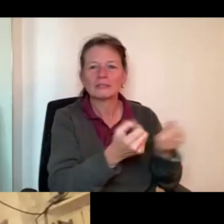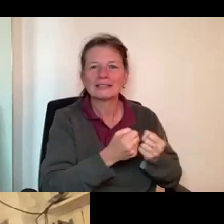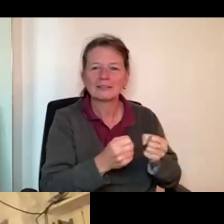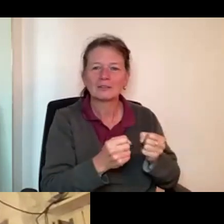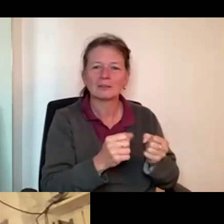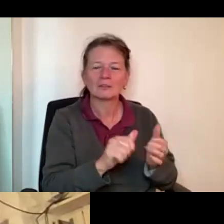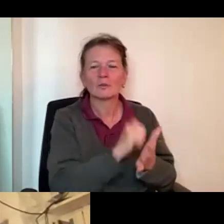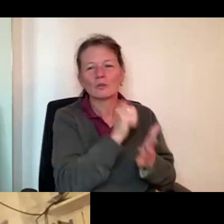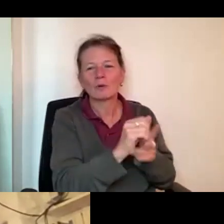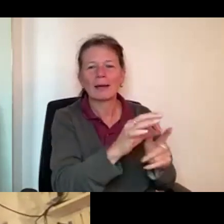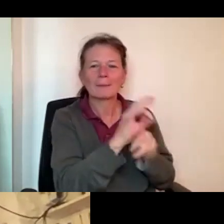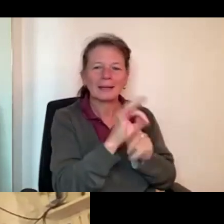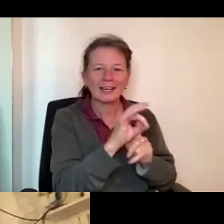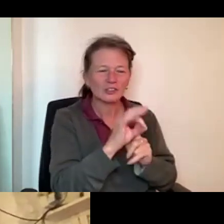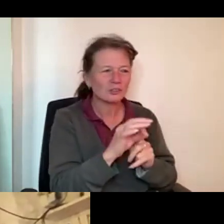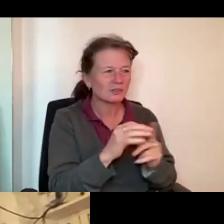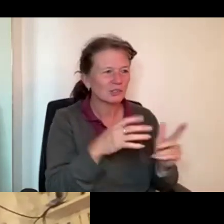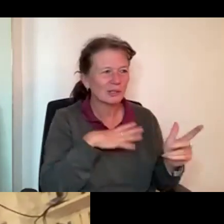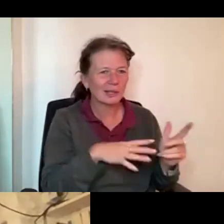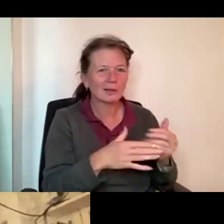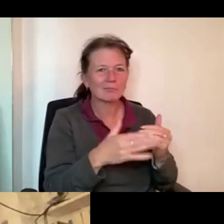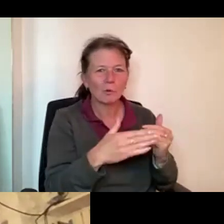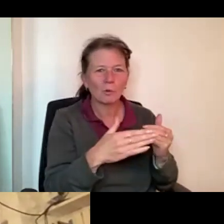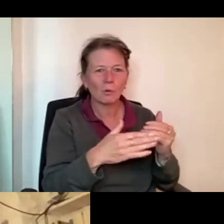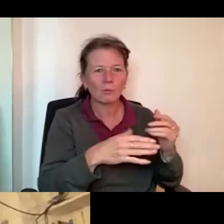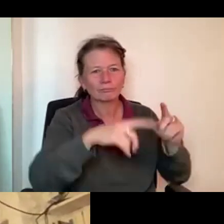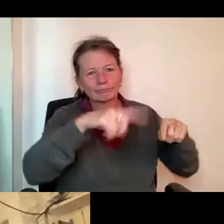as an organization you might look to do?